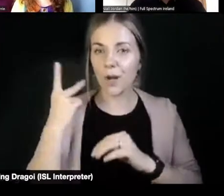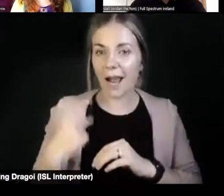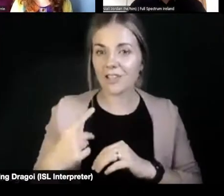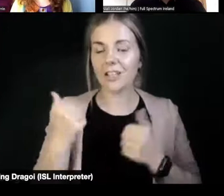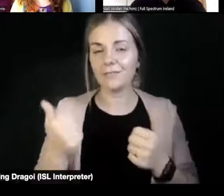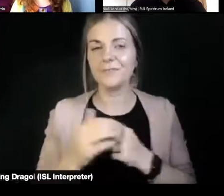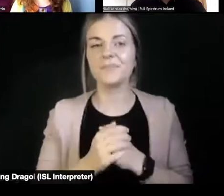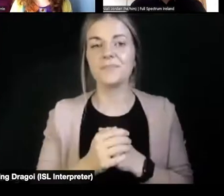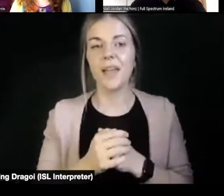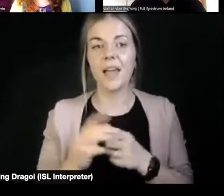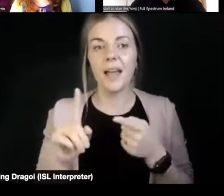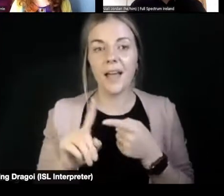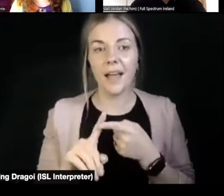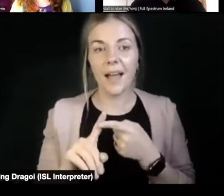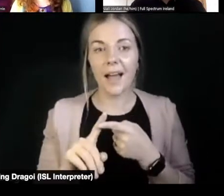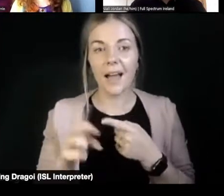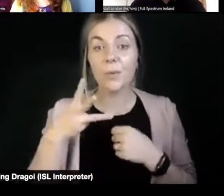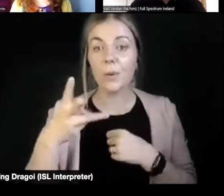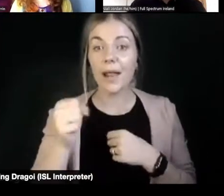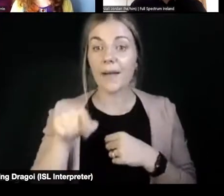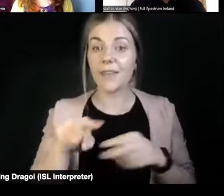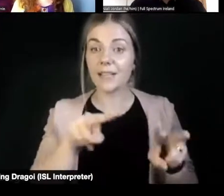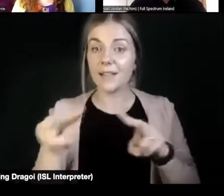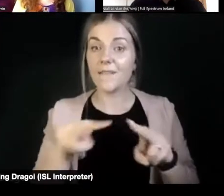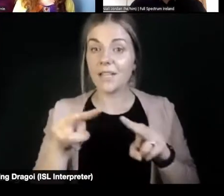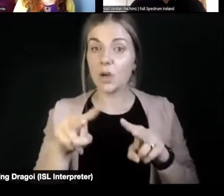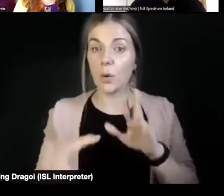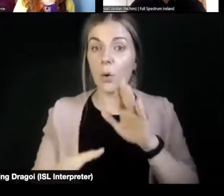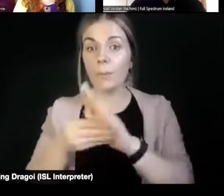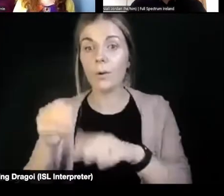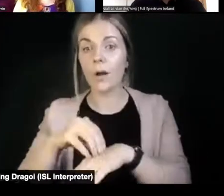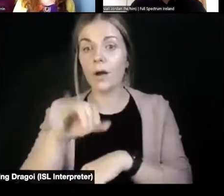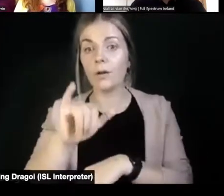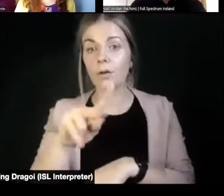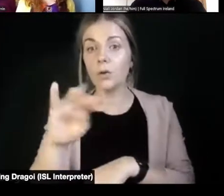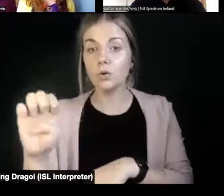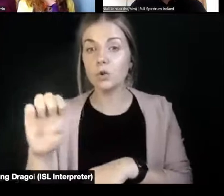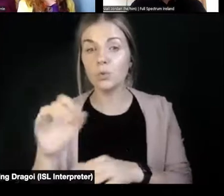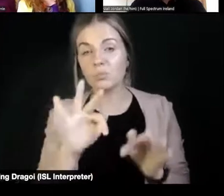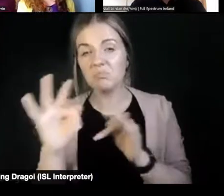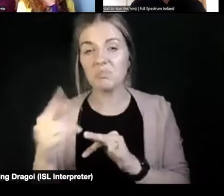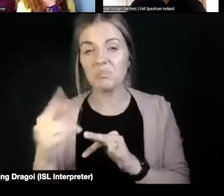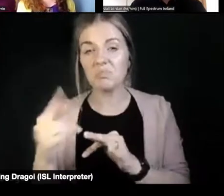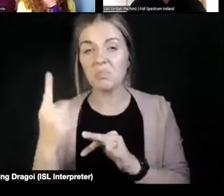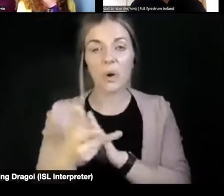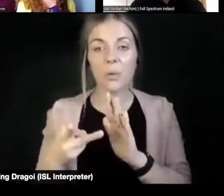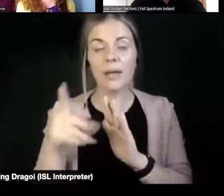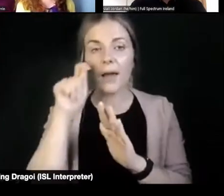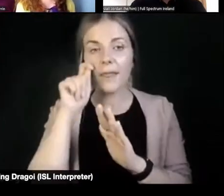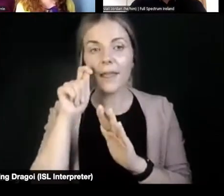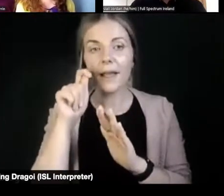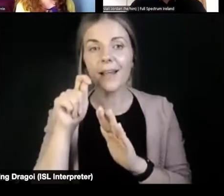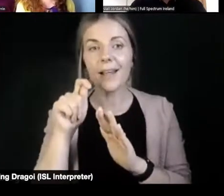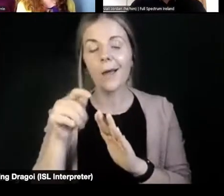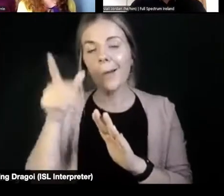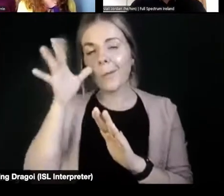And I think we will have to share a video up on a YouTube post. And I think with a great video